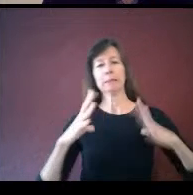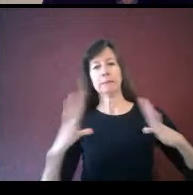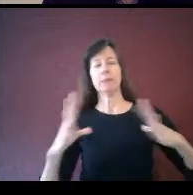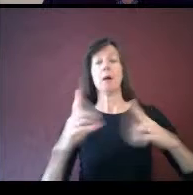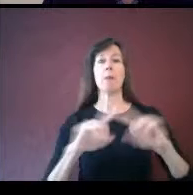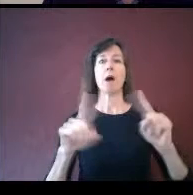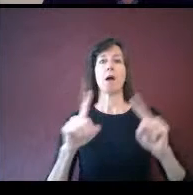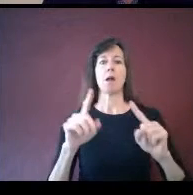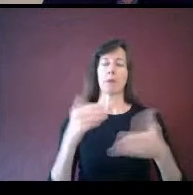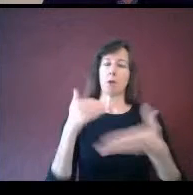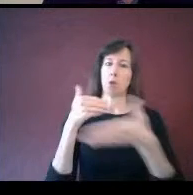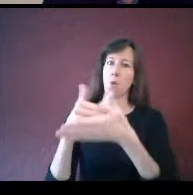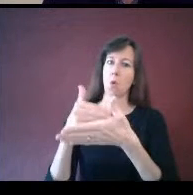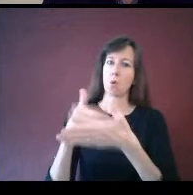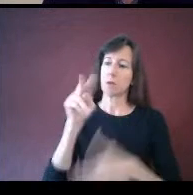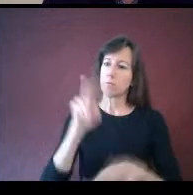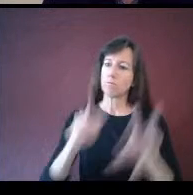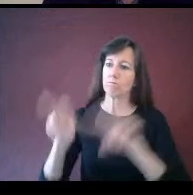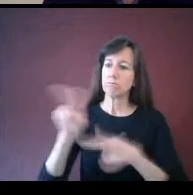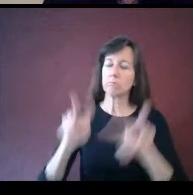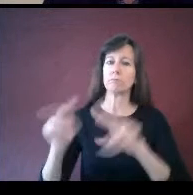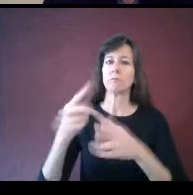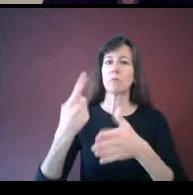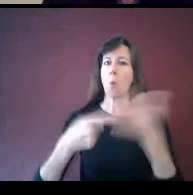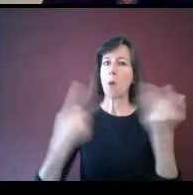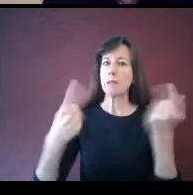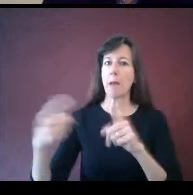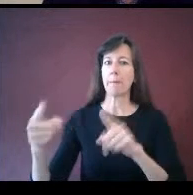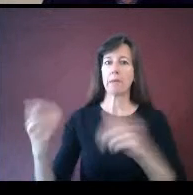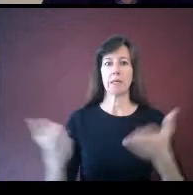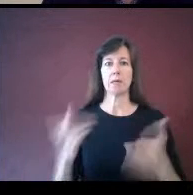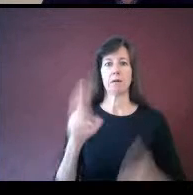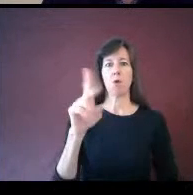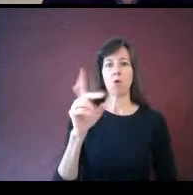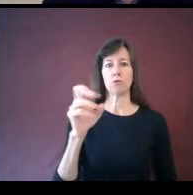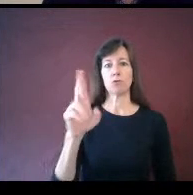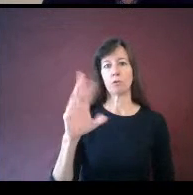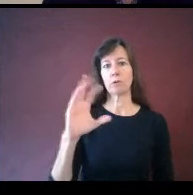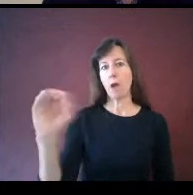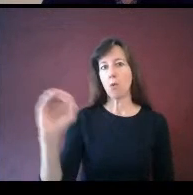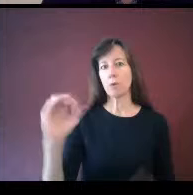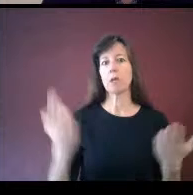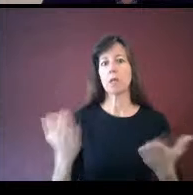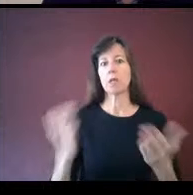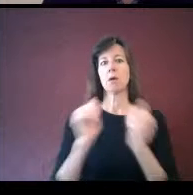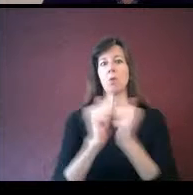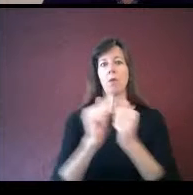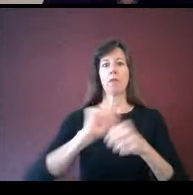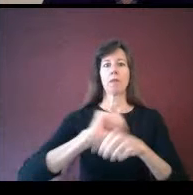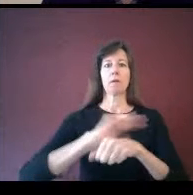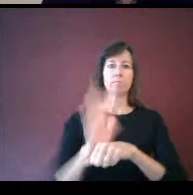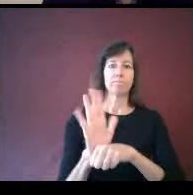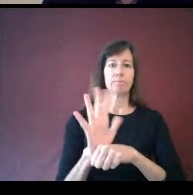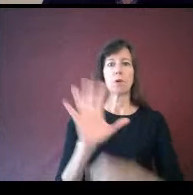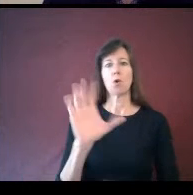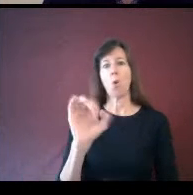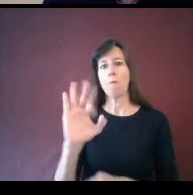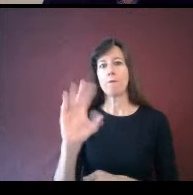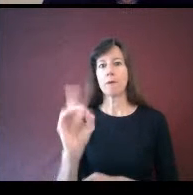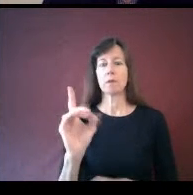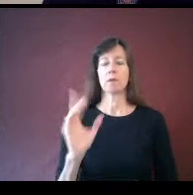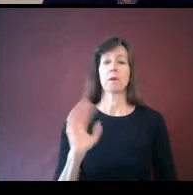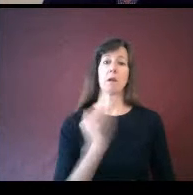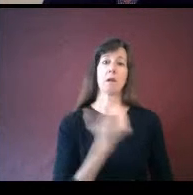challenges in the county. The good news is our team has been on it, and our community has largely been on it and doing all the right